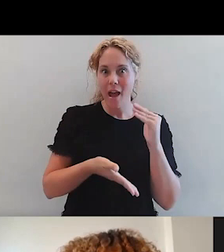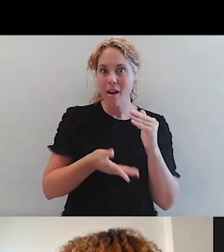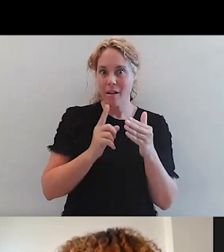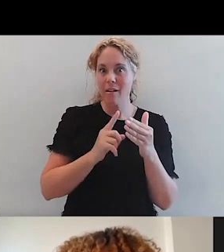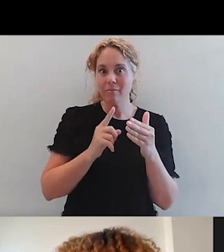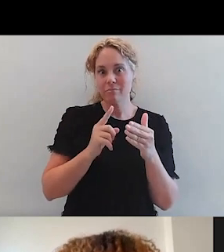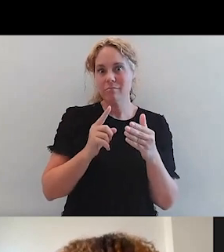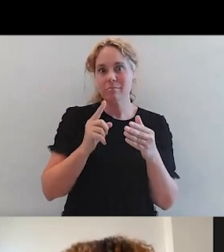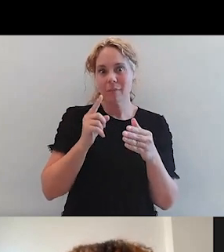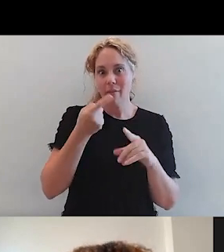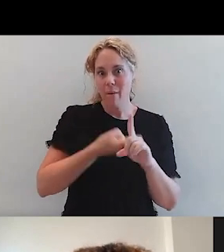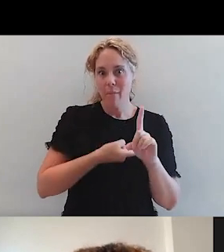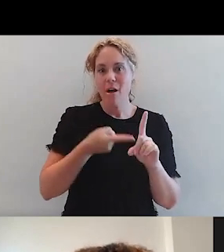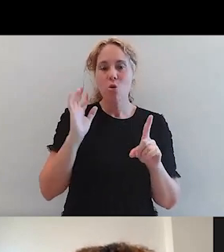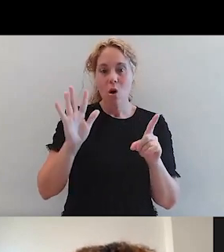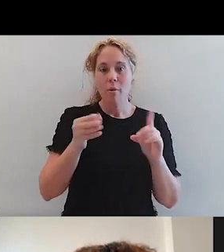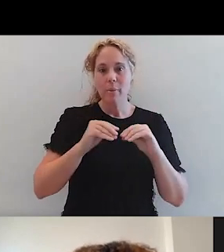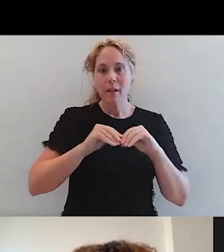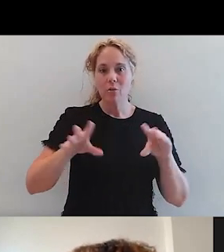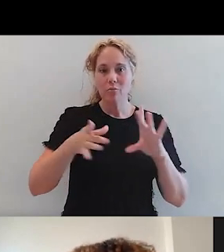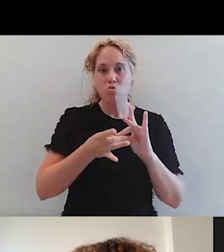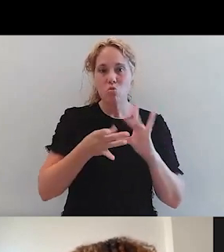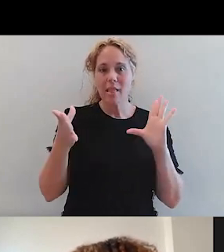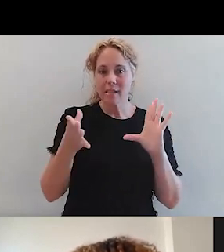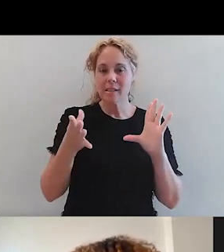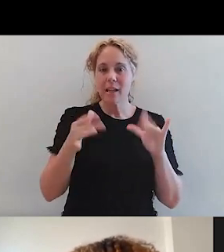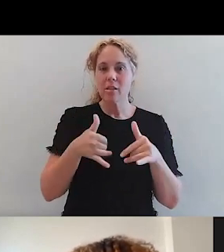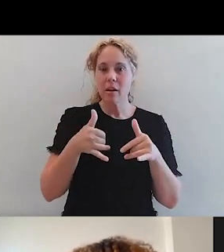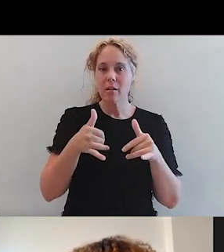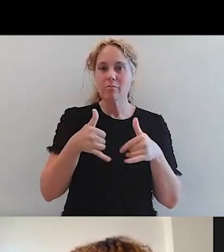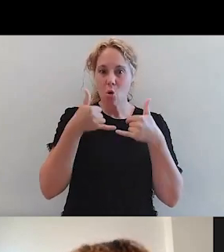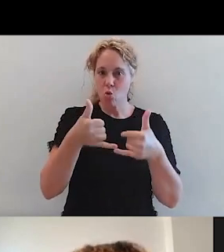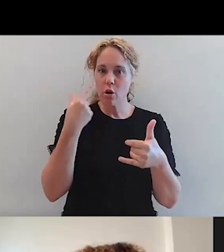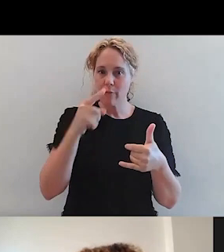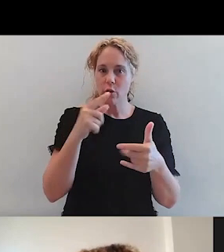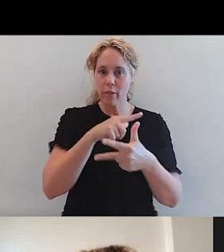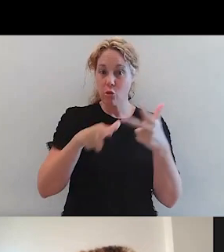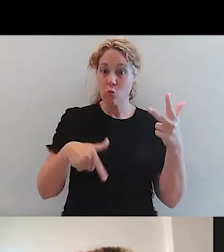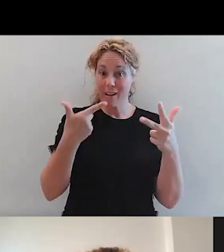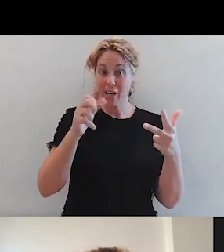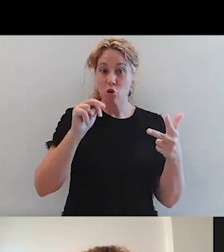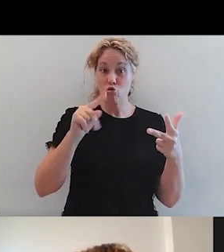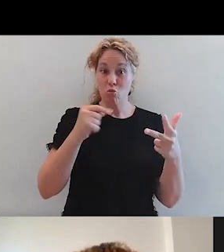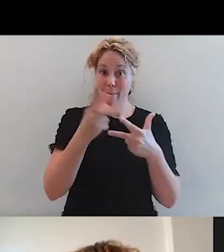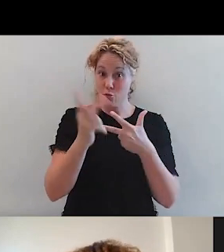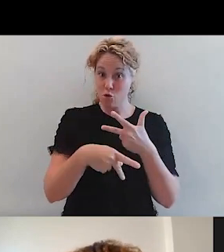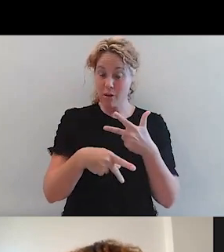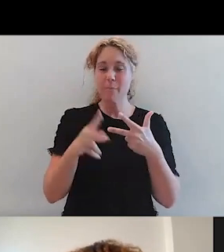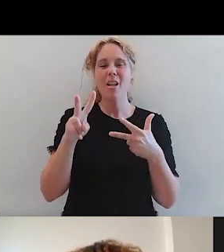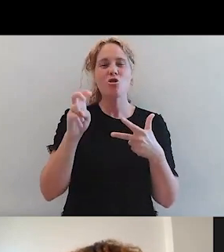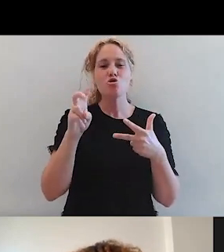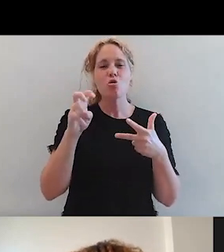are going to be releasing the awards for the 3 grant programs that we offered. This was roughly the $200